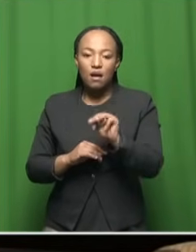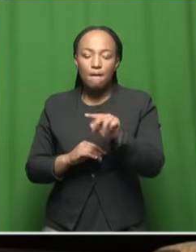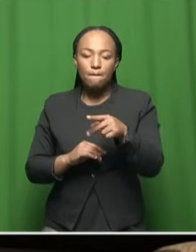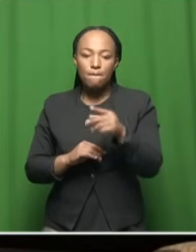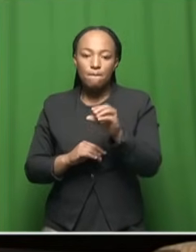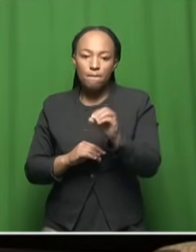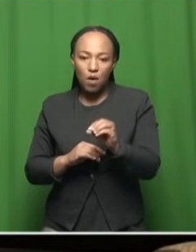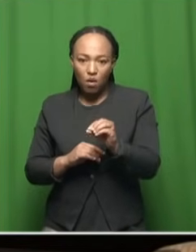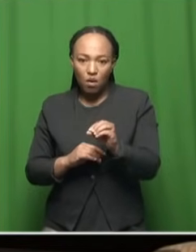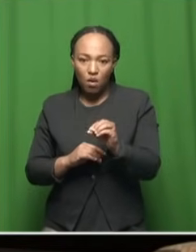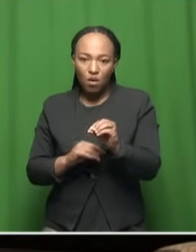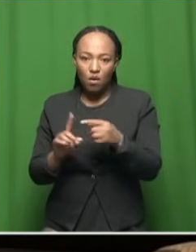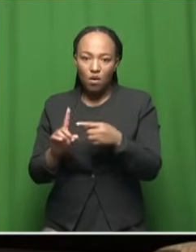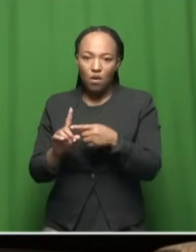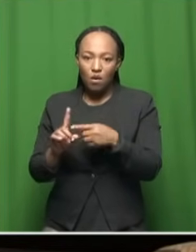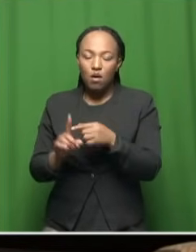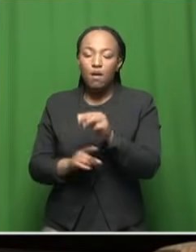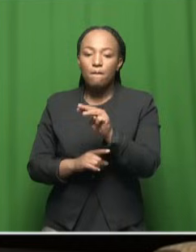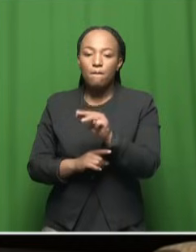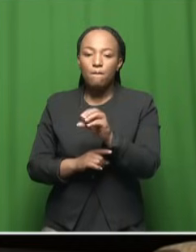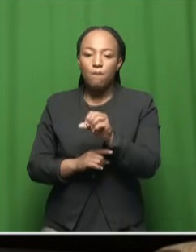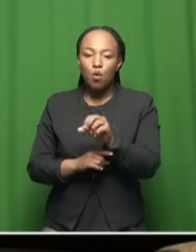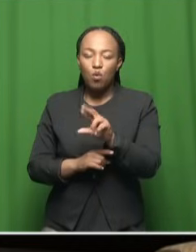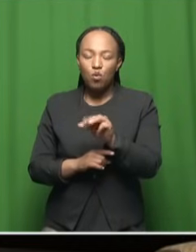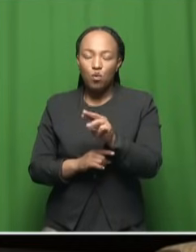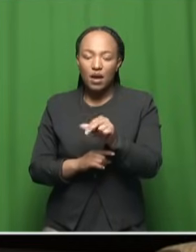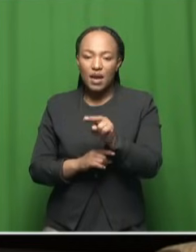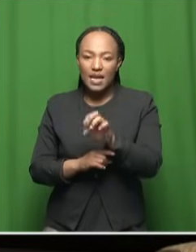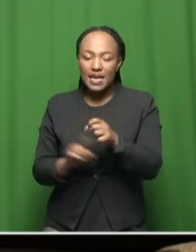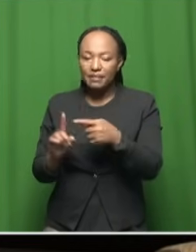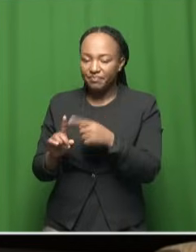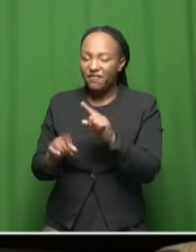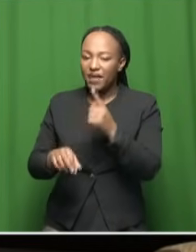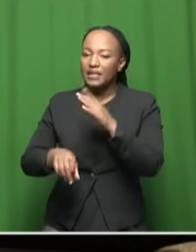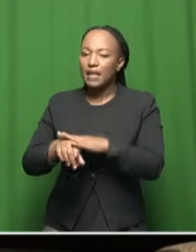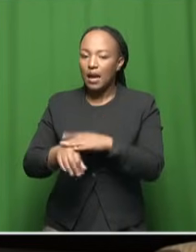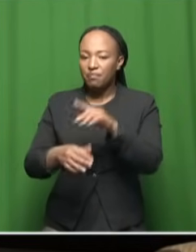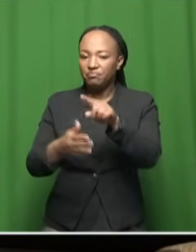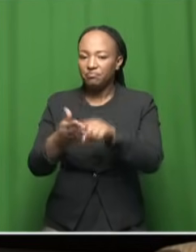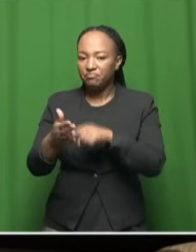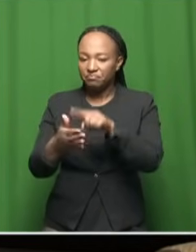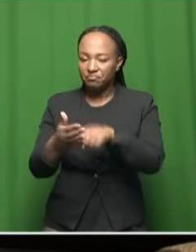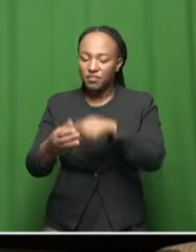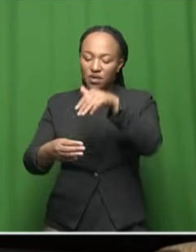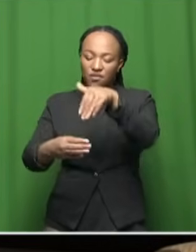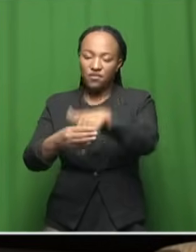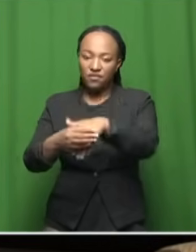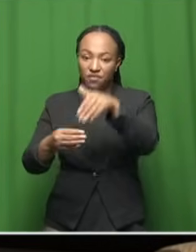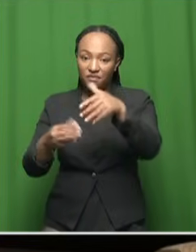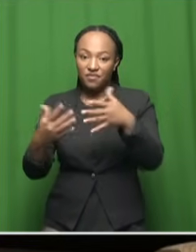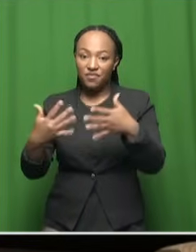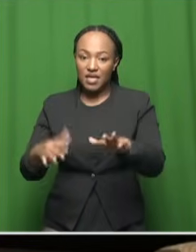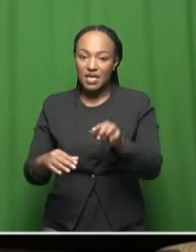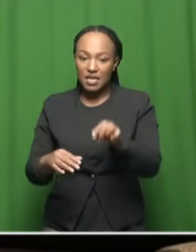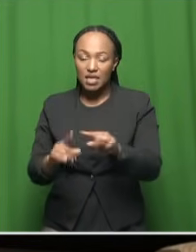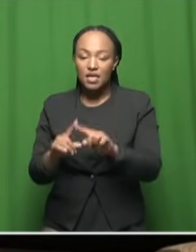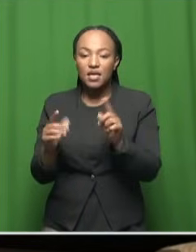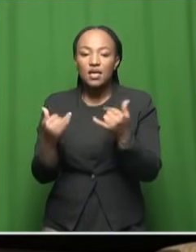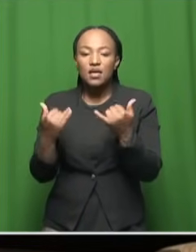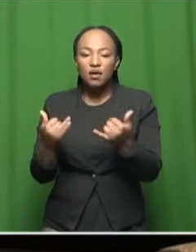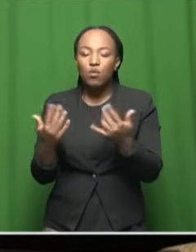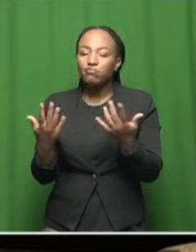Mbolenhle Mthethwa. She cast a vote for the first time, and we know that there have been many conversations surrounding